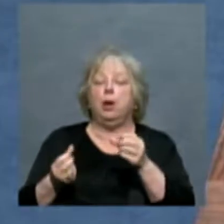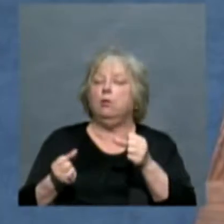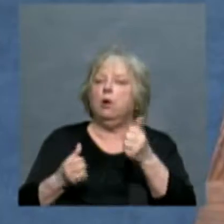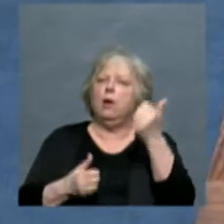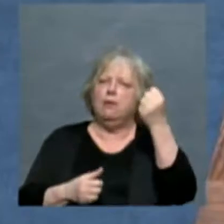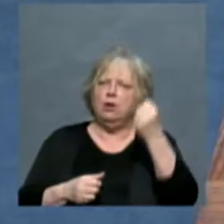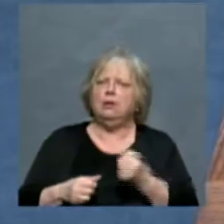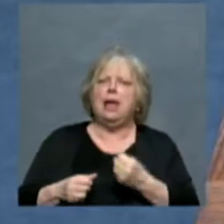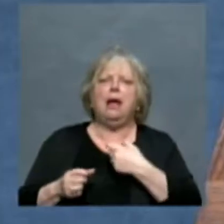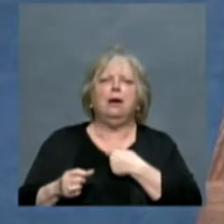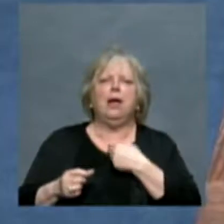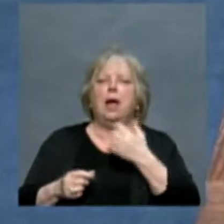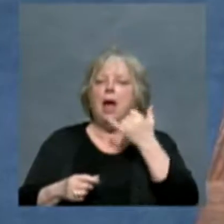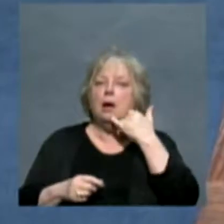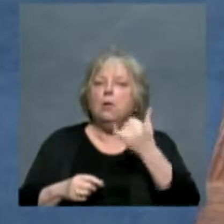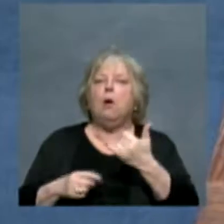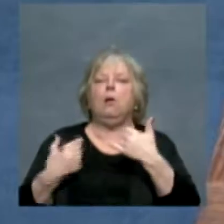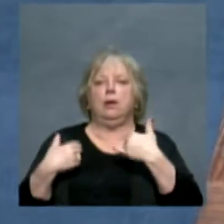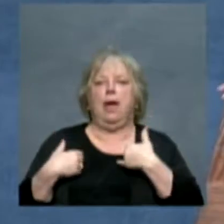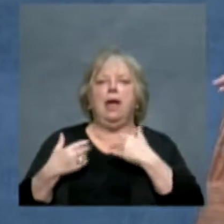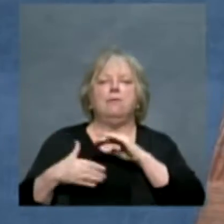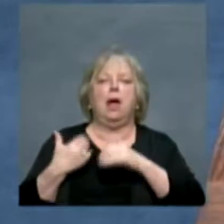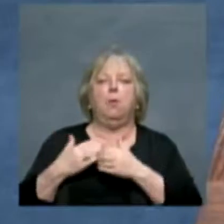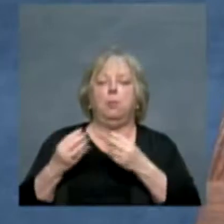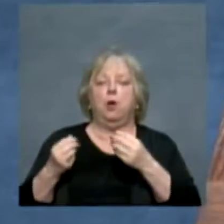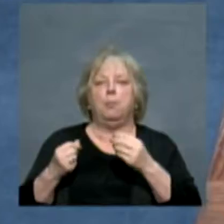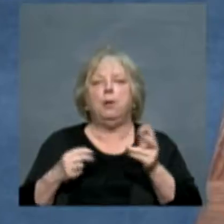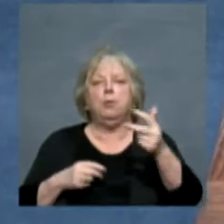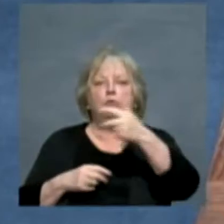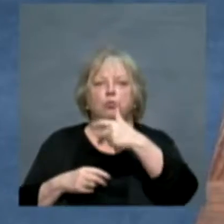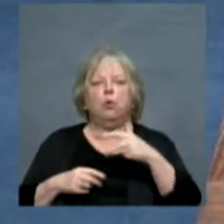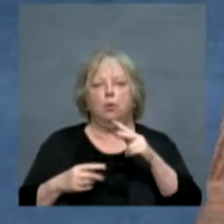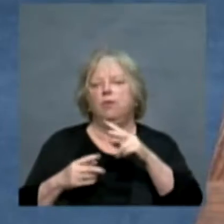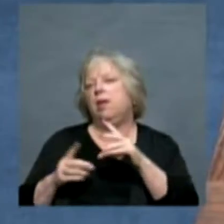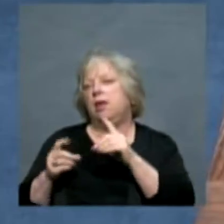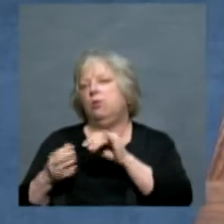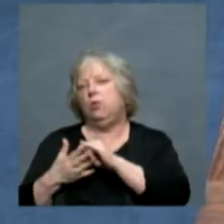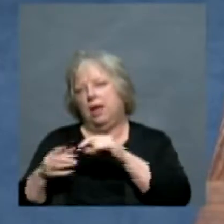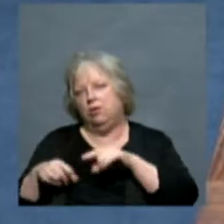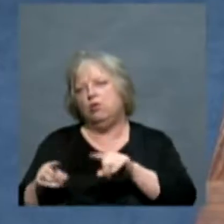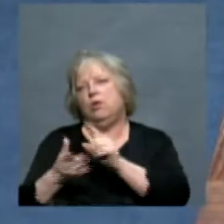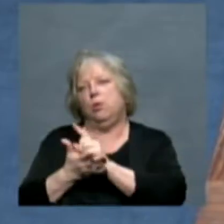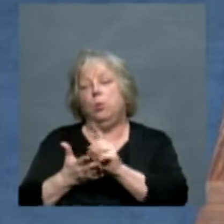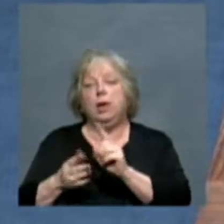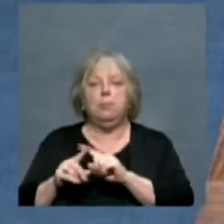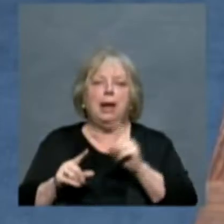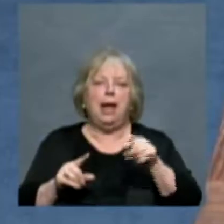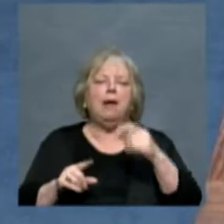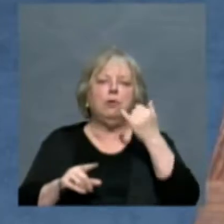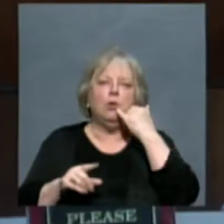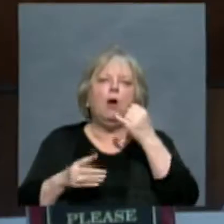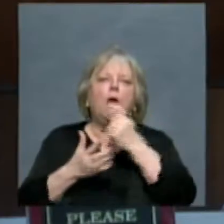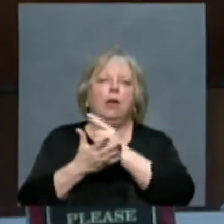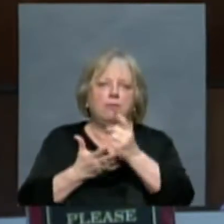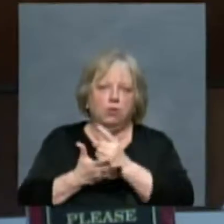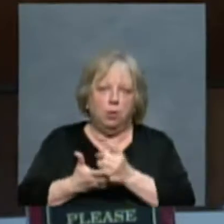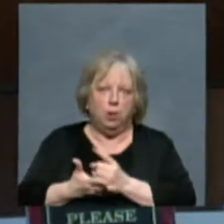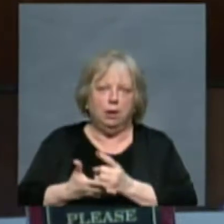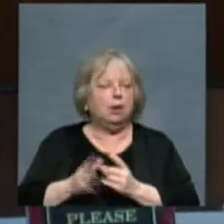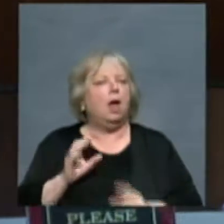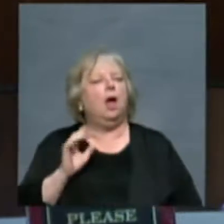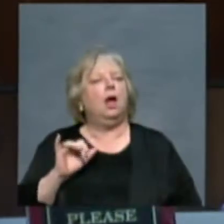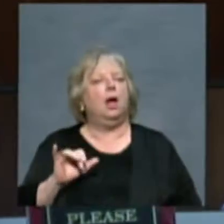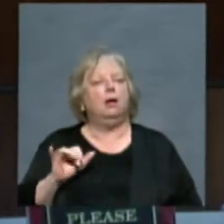every Saturday to have all of our stuff patrolled. Okay. They patrol throughout the week, but I have to do it once a week. Okay, And another